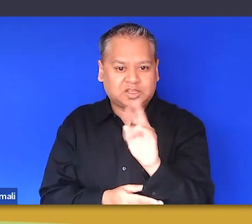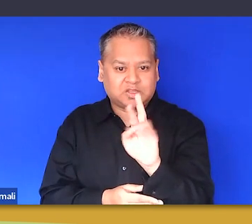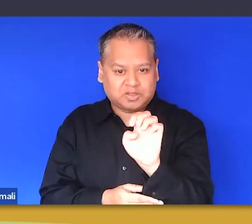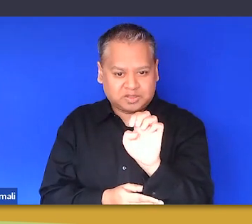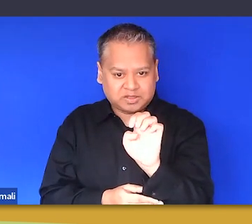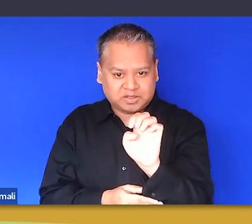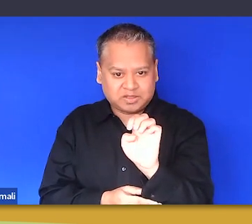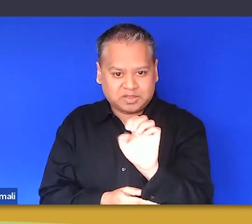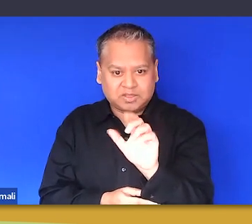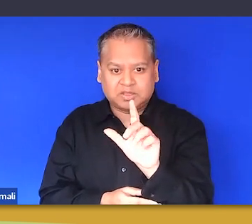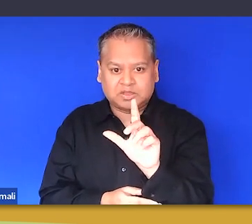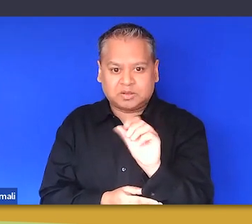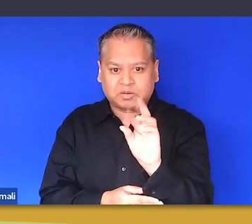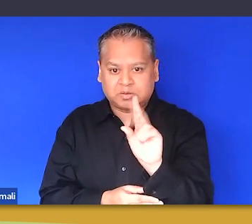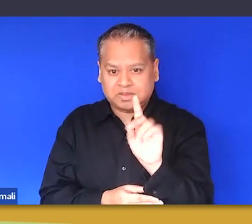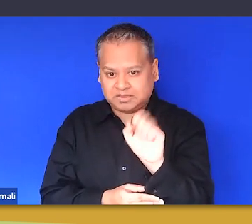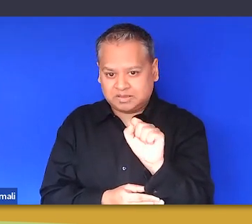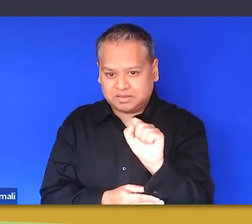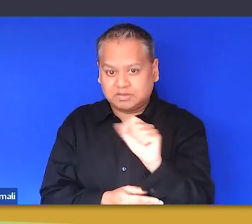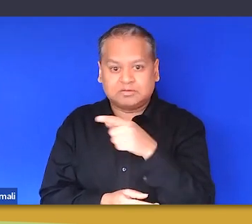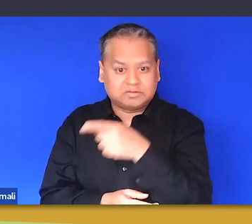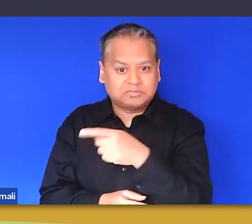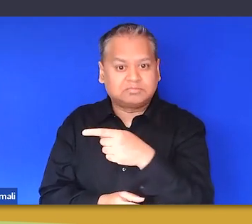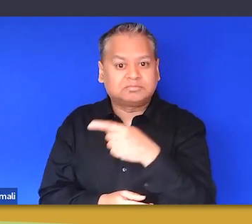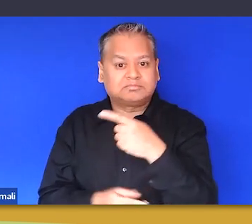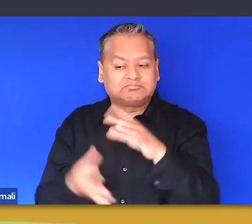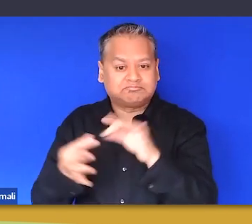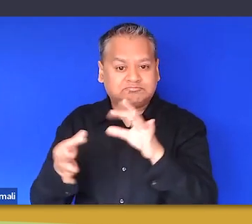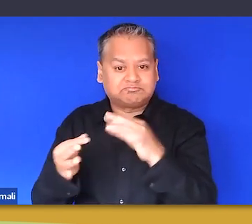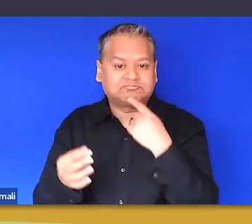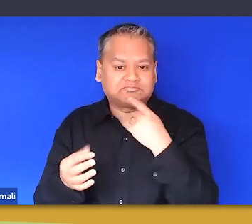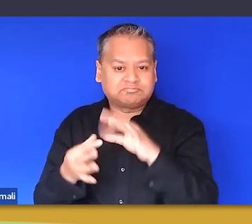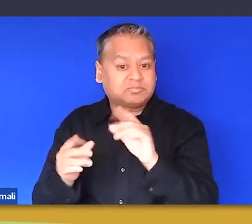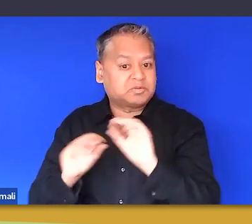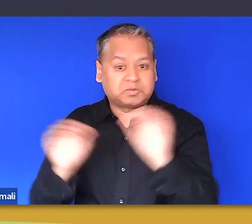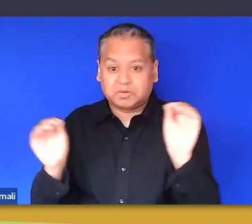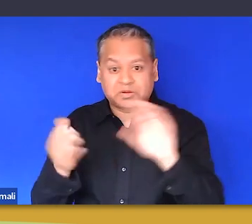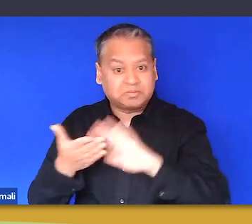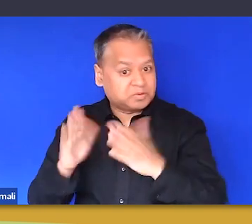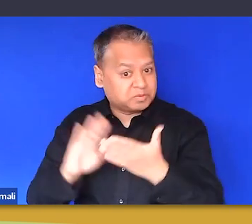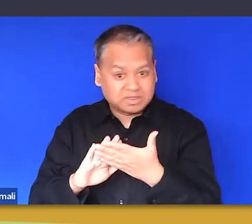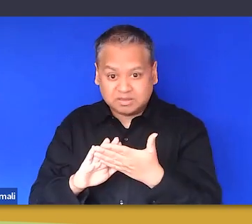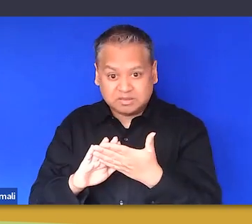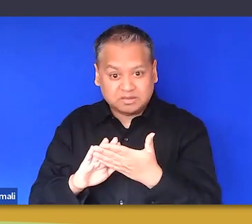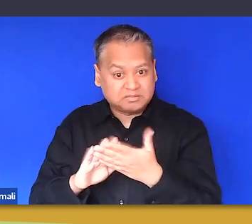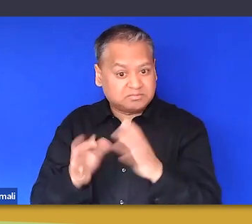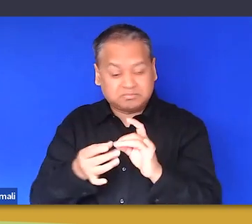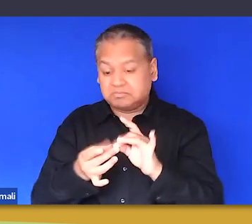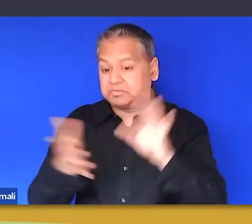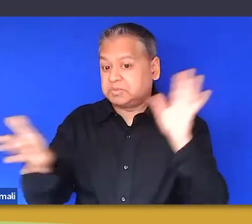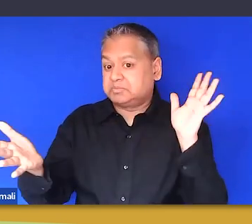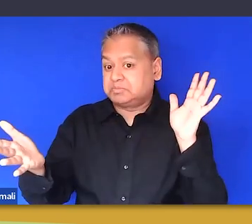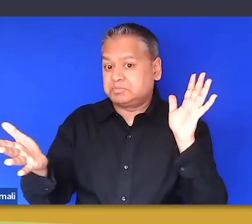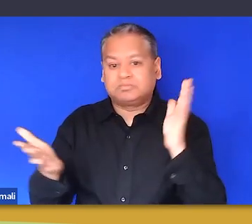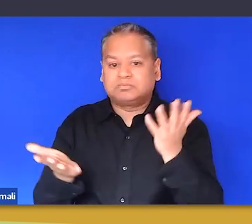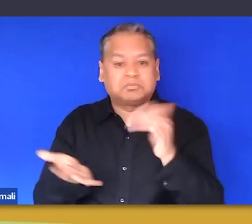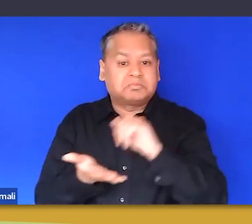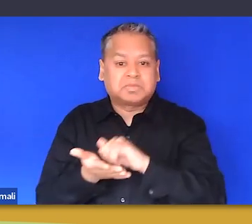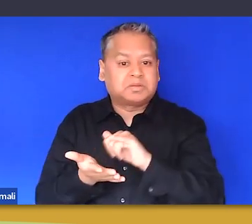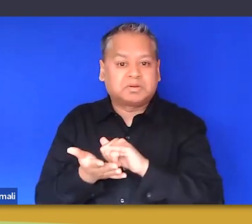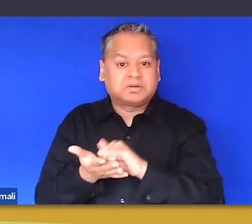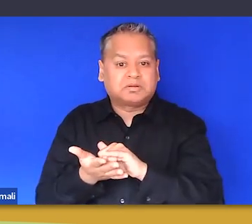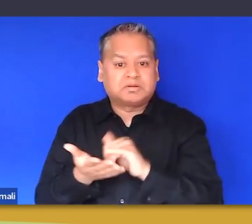"Without community, there is no liberation." I'm grateful to have built a community of Black physicians,